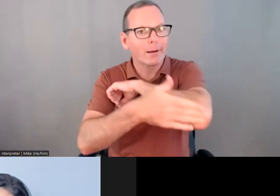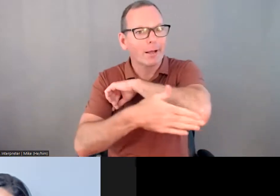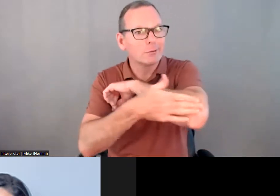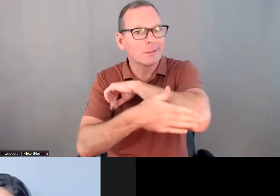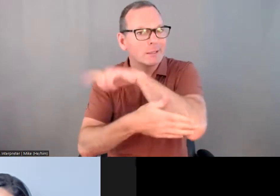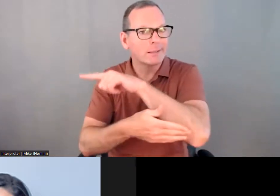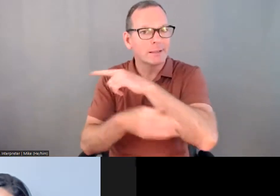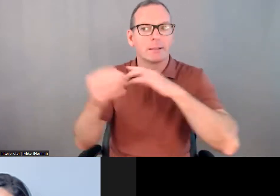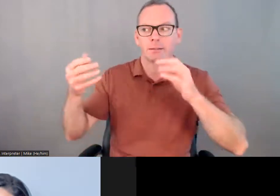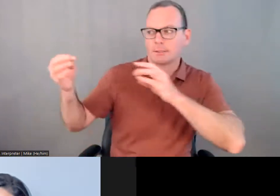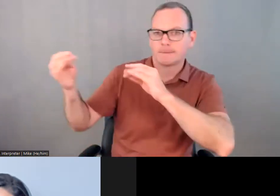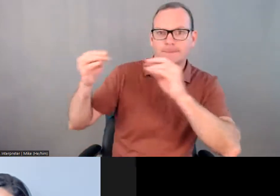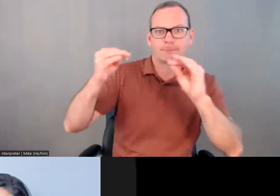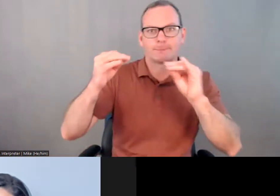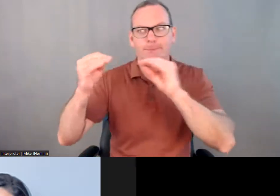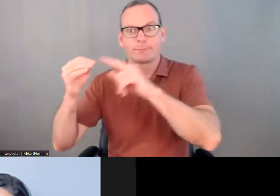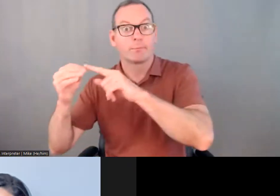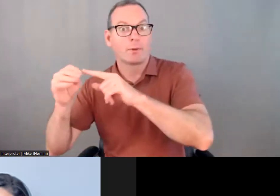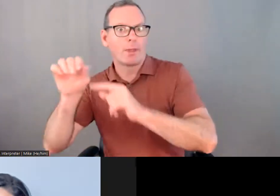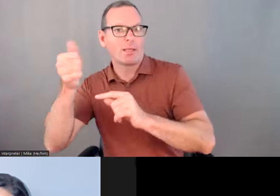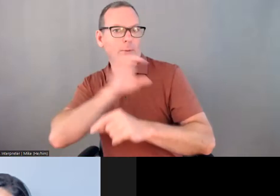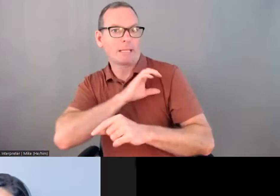international police and things like that.